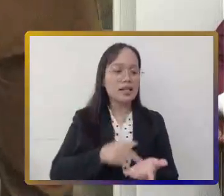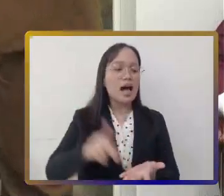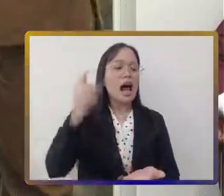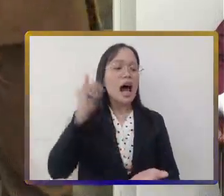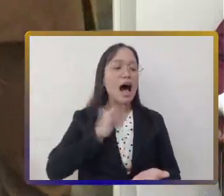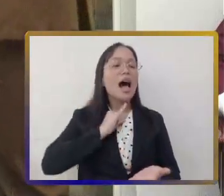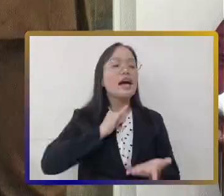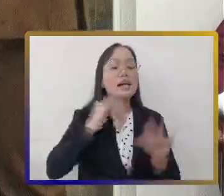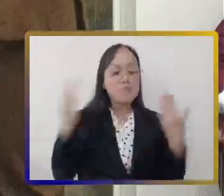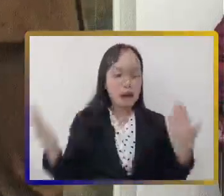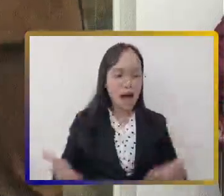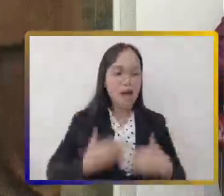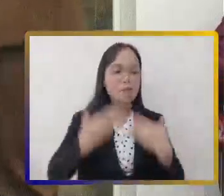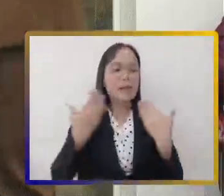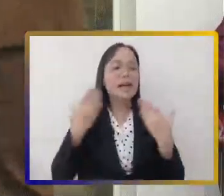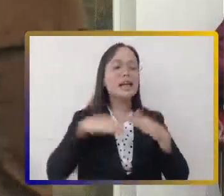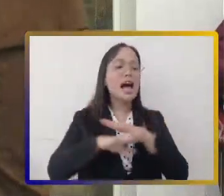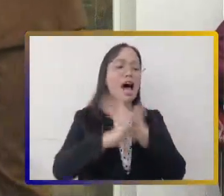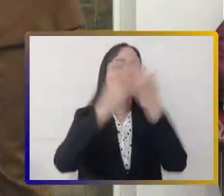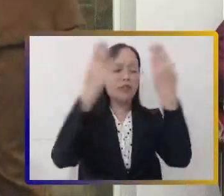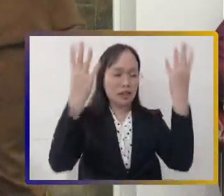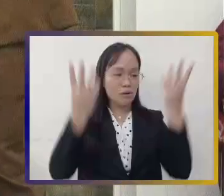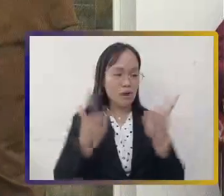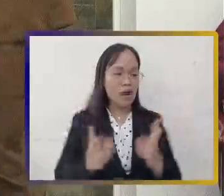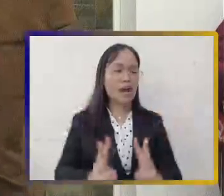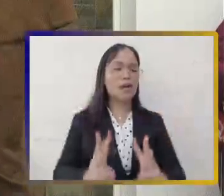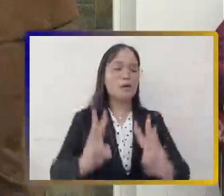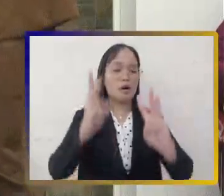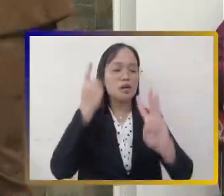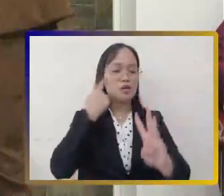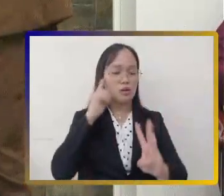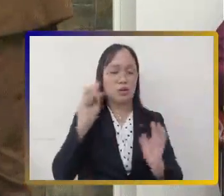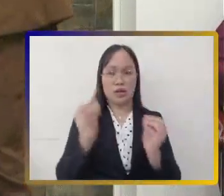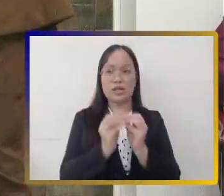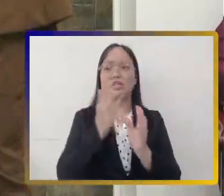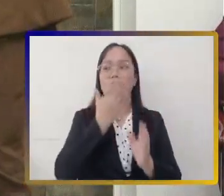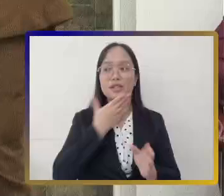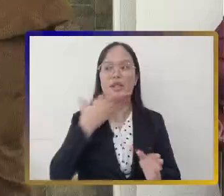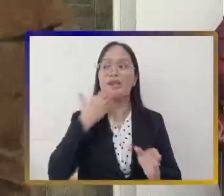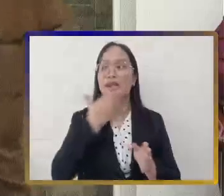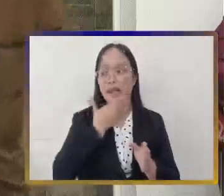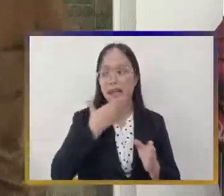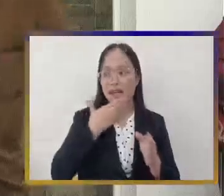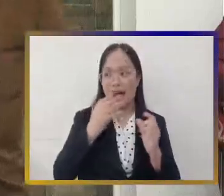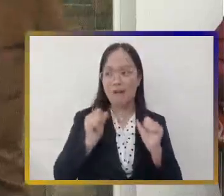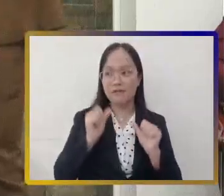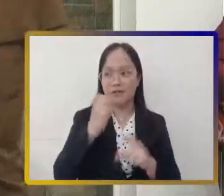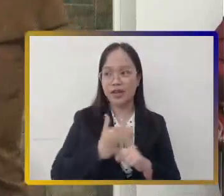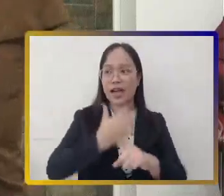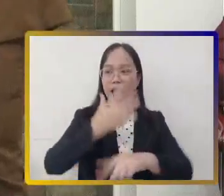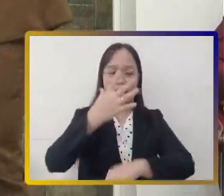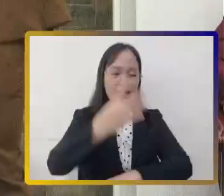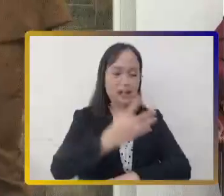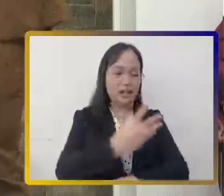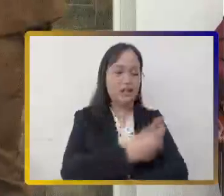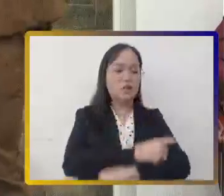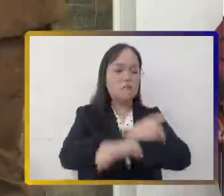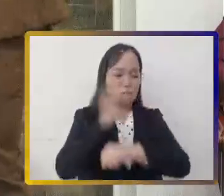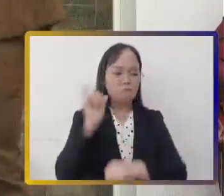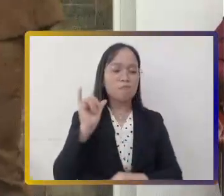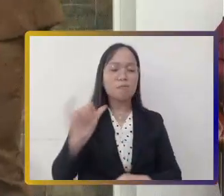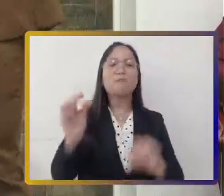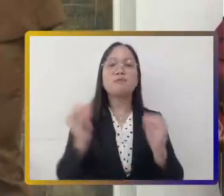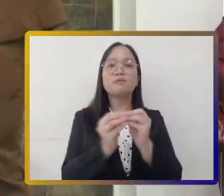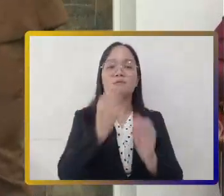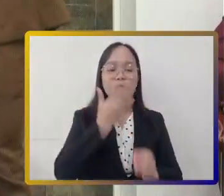pays. I get happy in this heavenly way. Sweeter gets the journey every day. Yes.